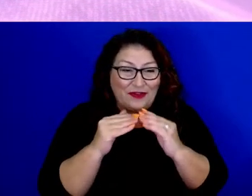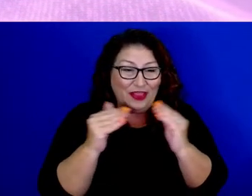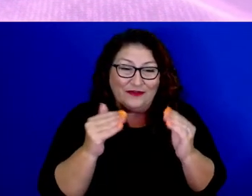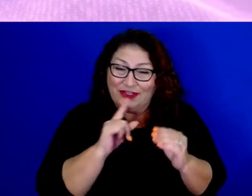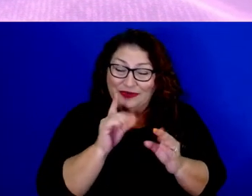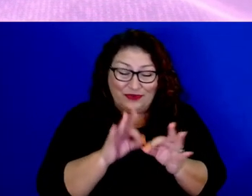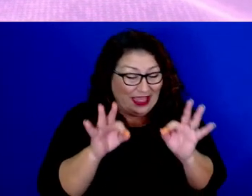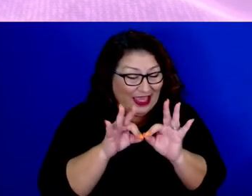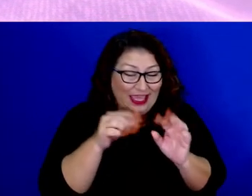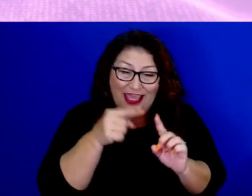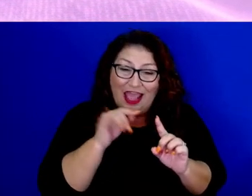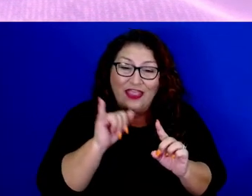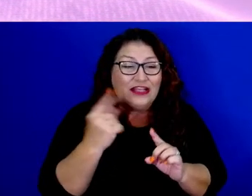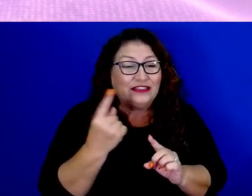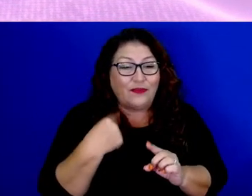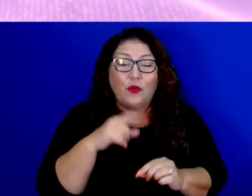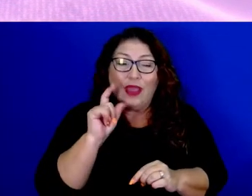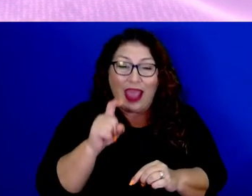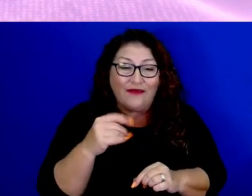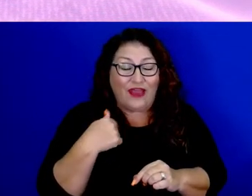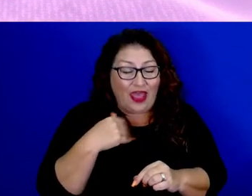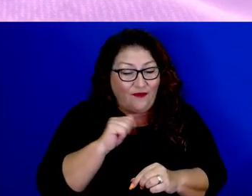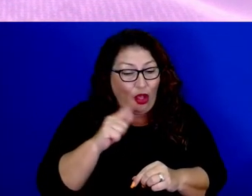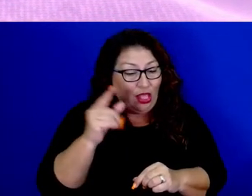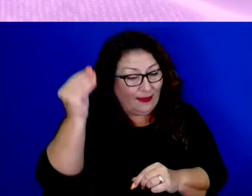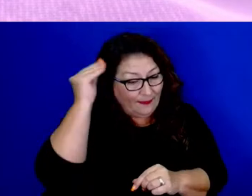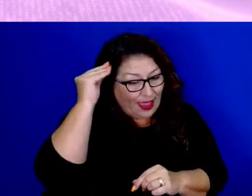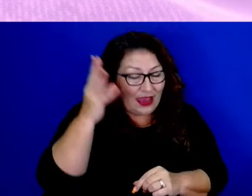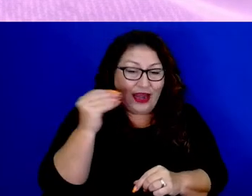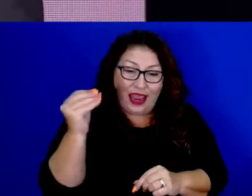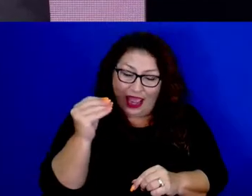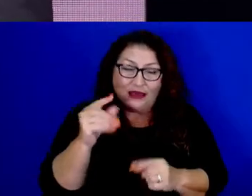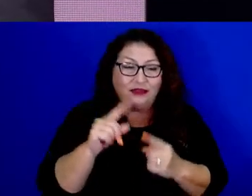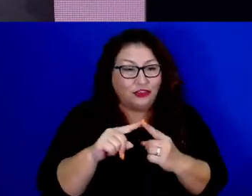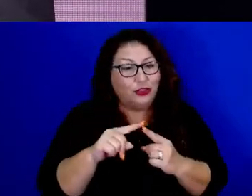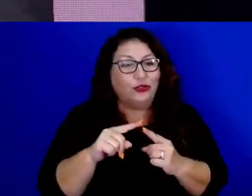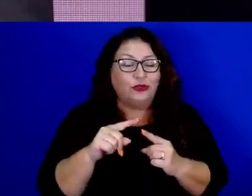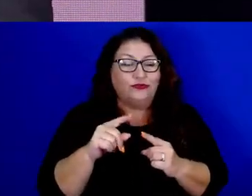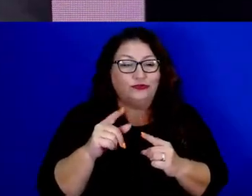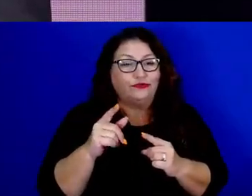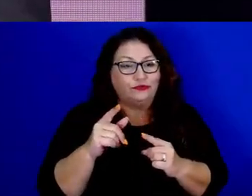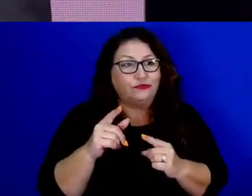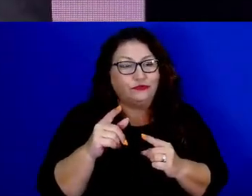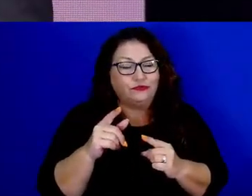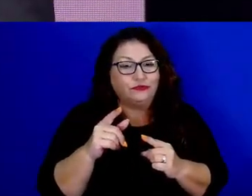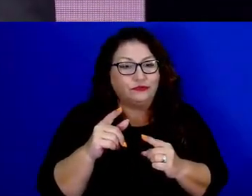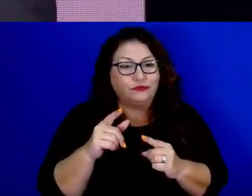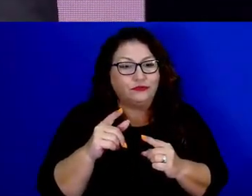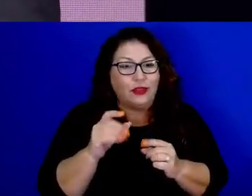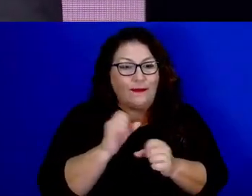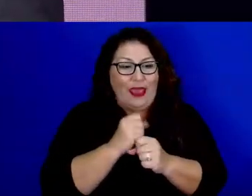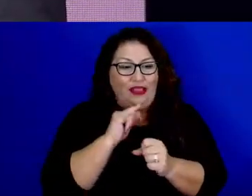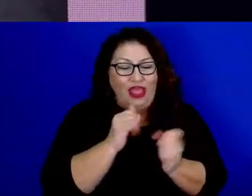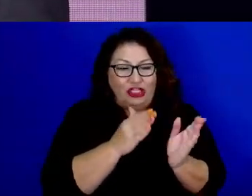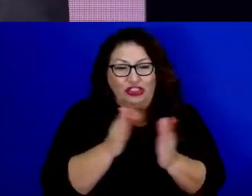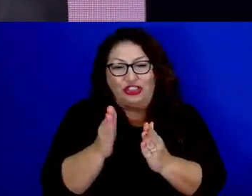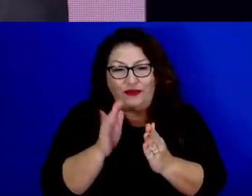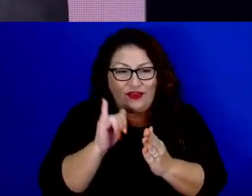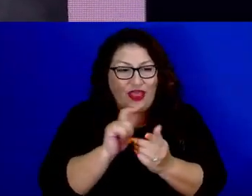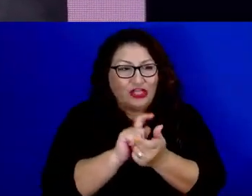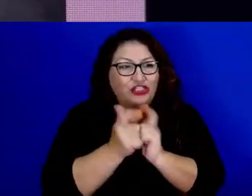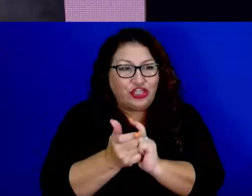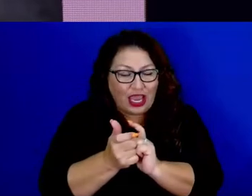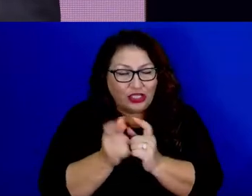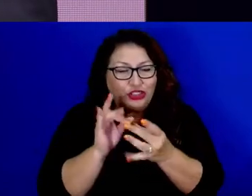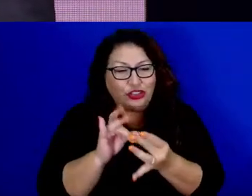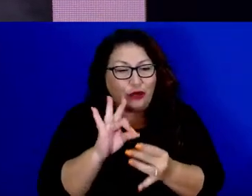have to have all in mind and to preach around in order to make this shift, this change in terms of reforms.